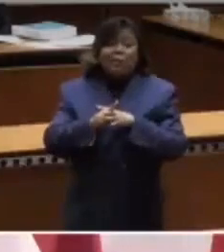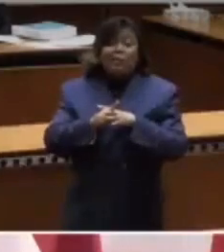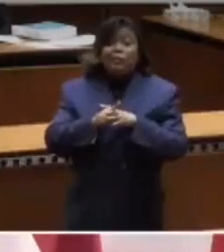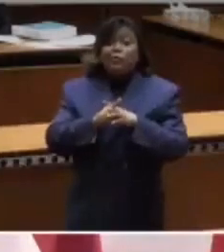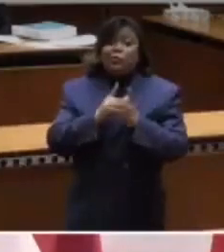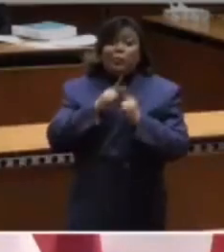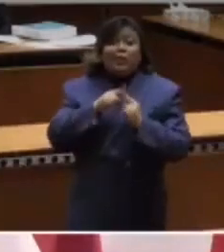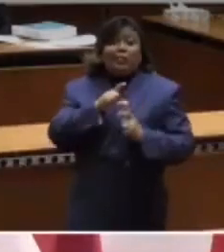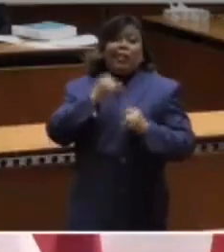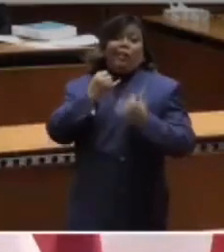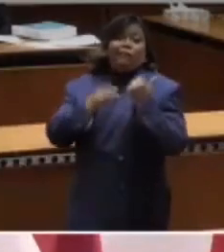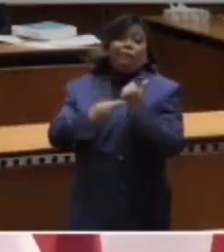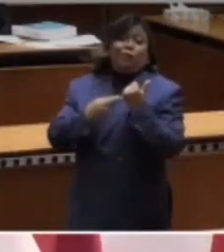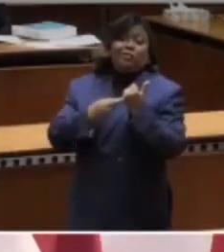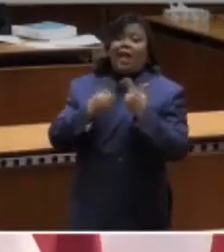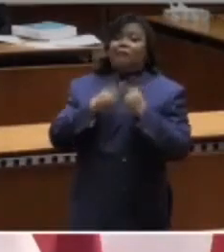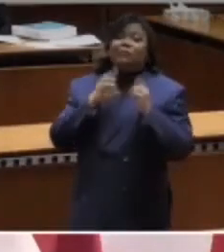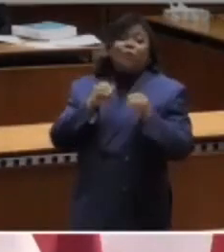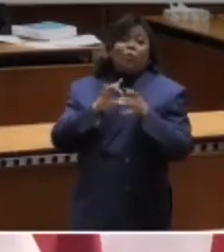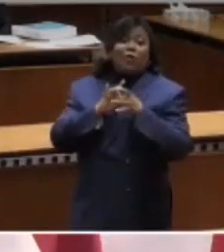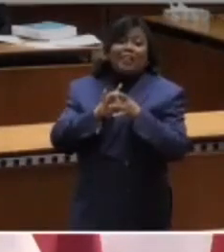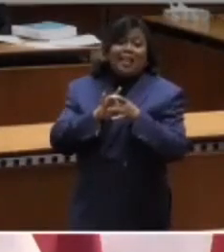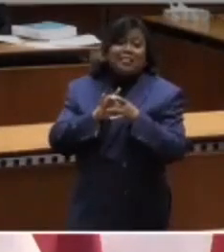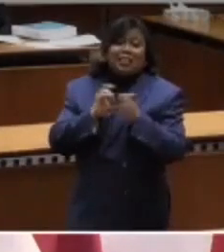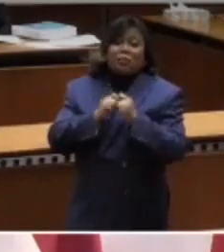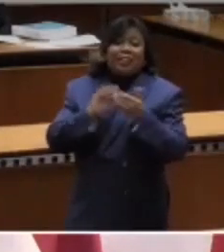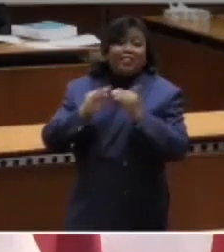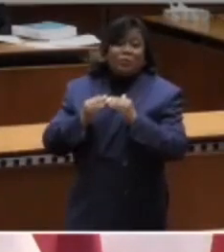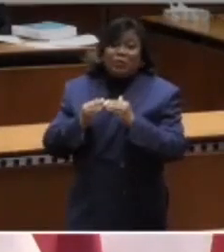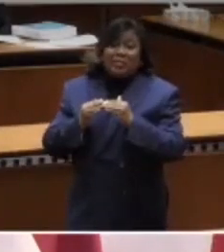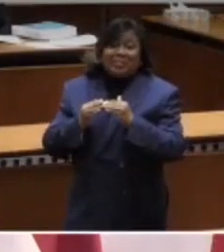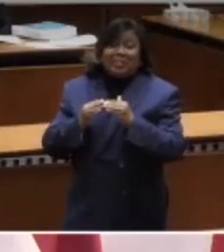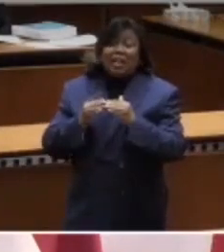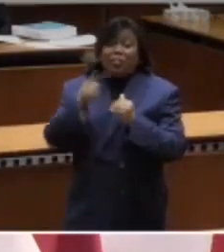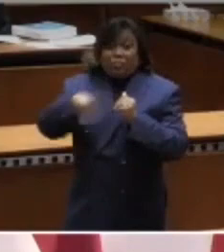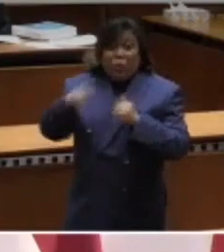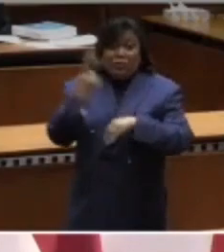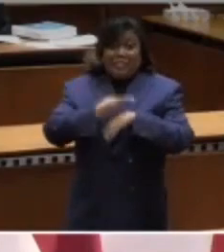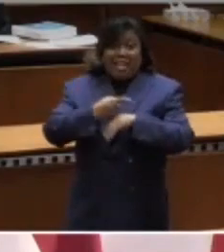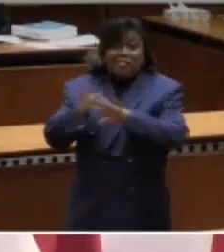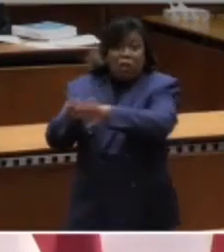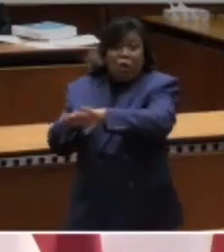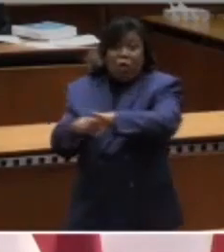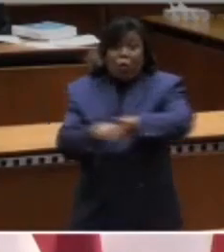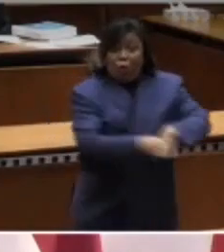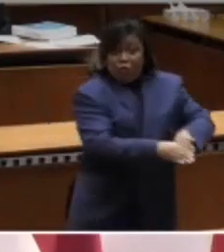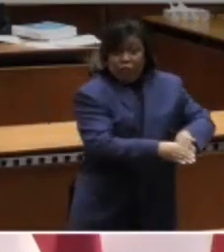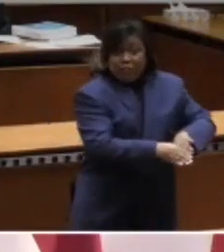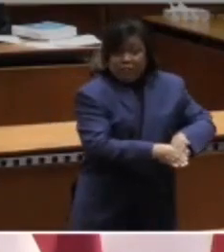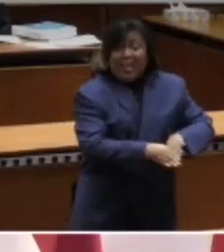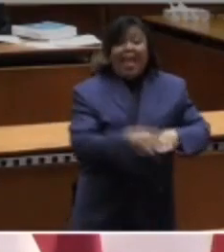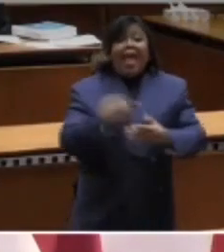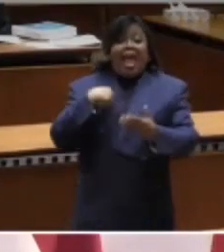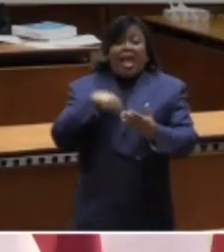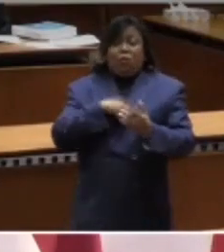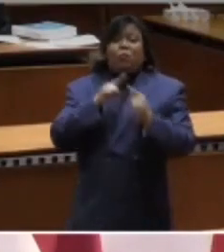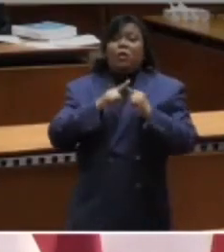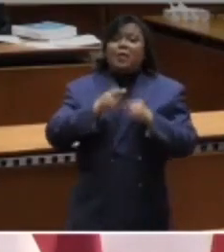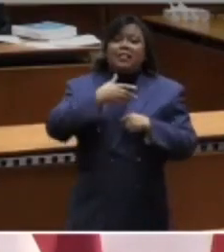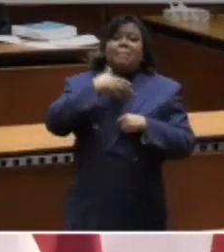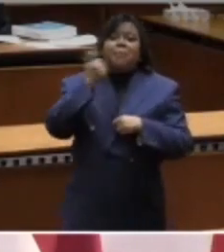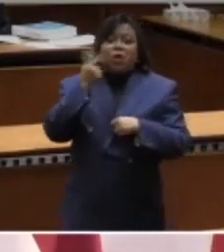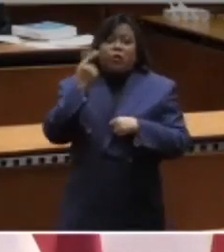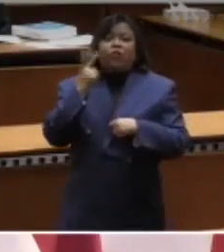the enforcers and otherwise have no relationships with communities. Those days are over and we will be the